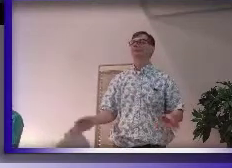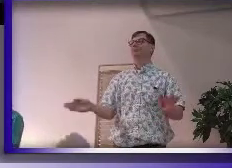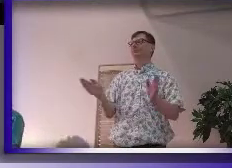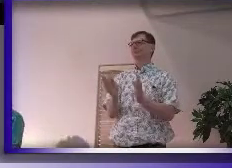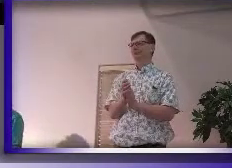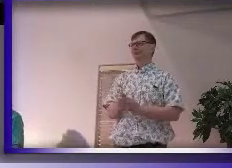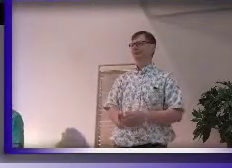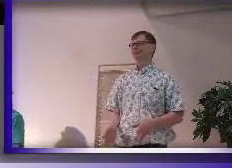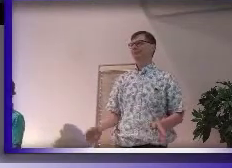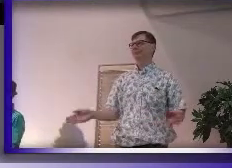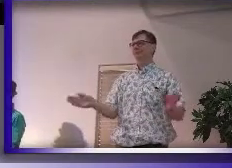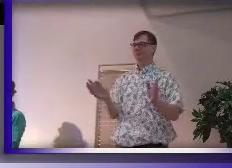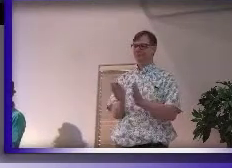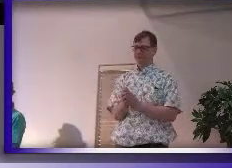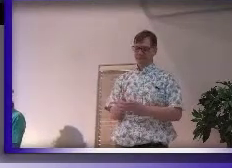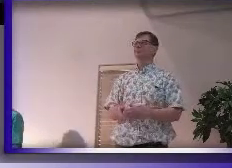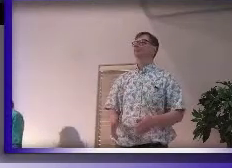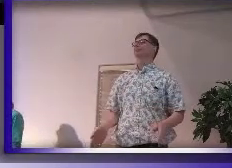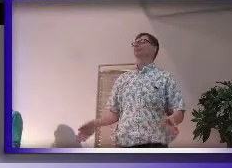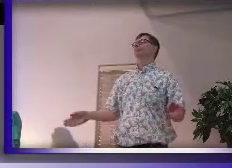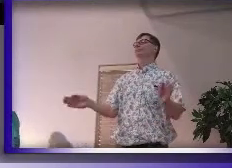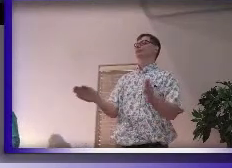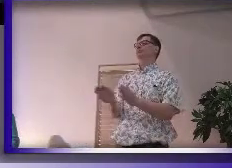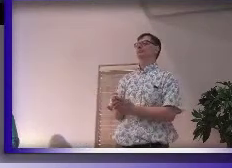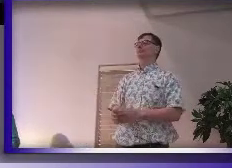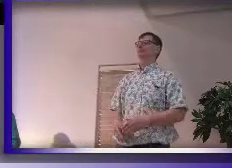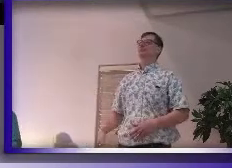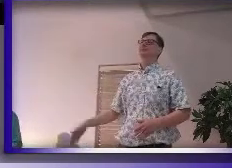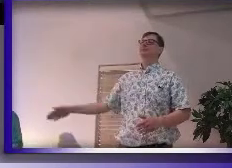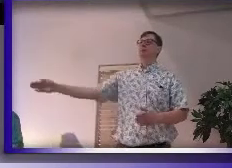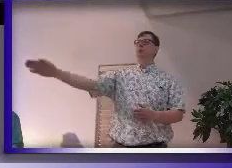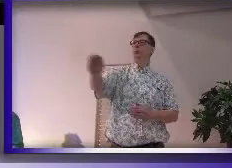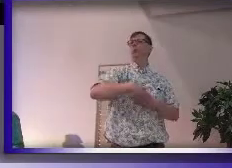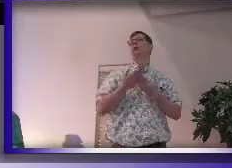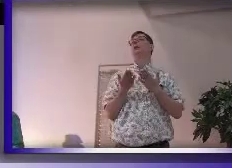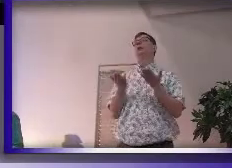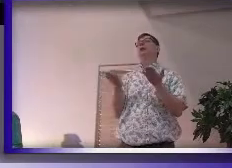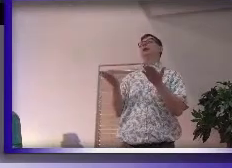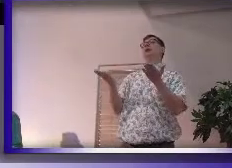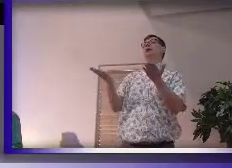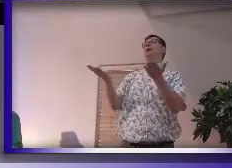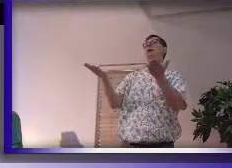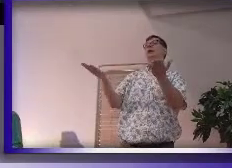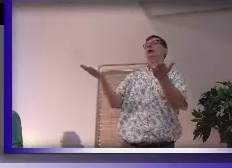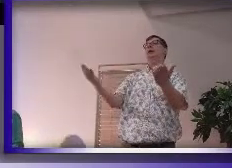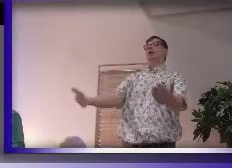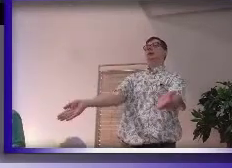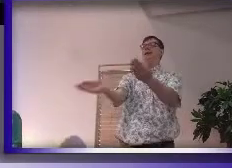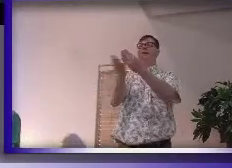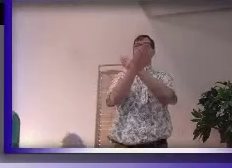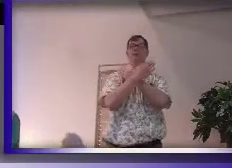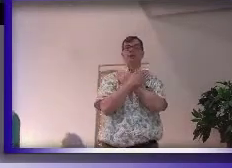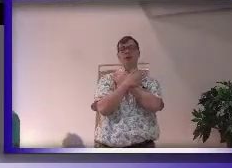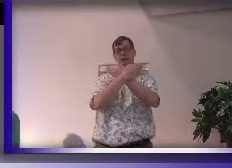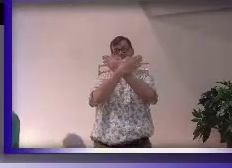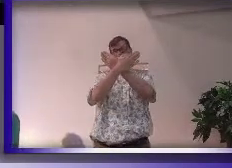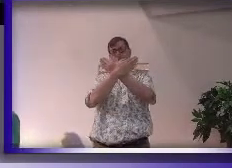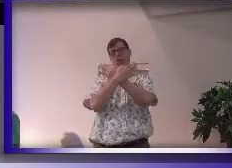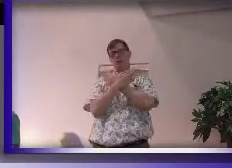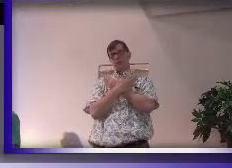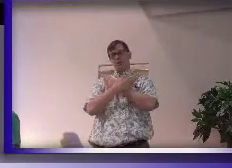Will we let the love wash over